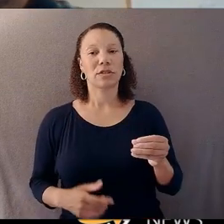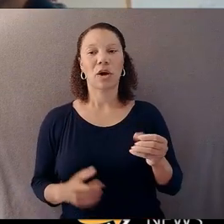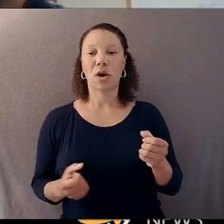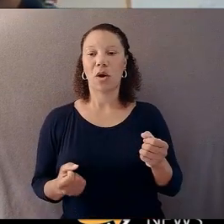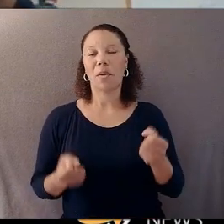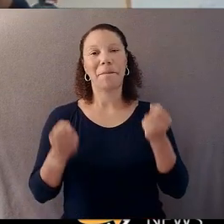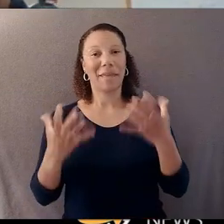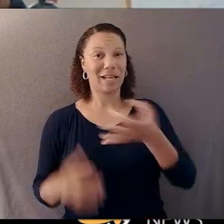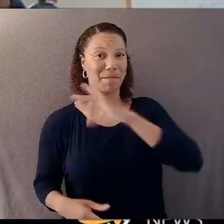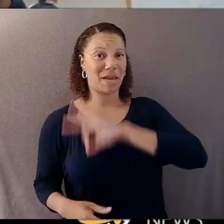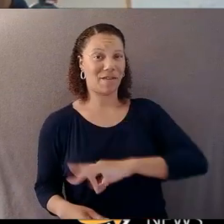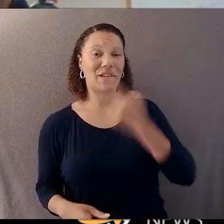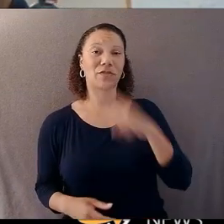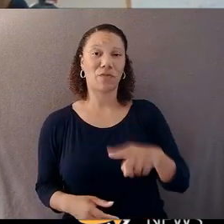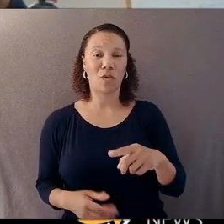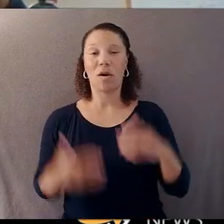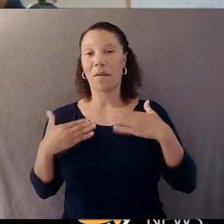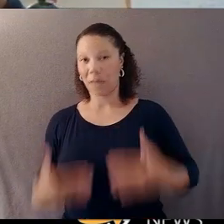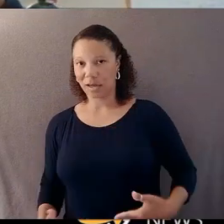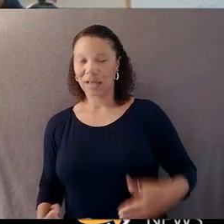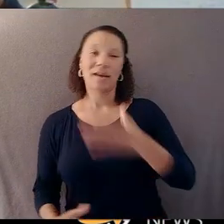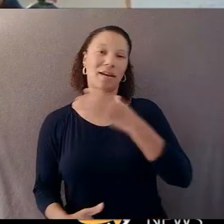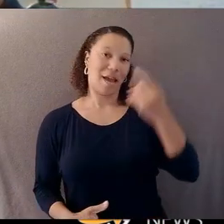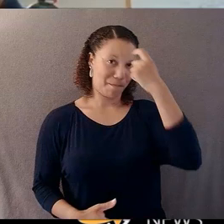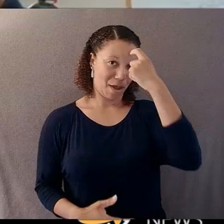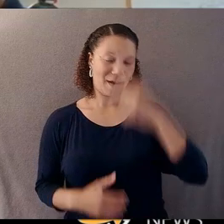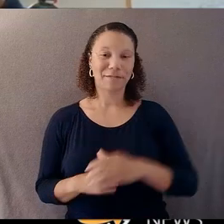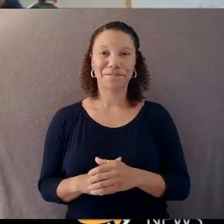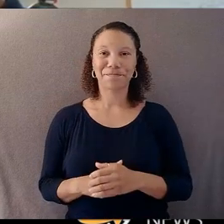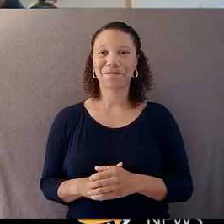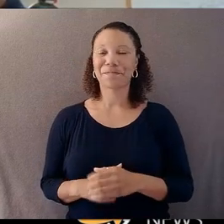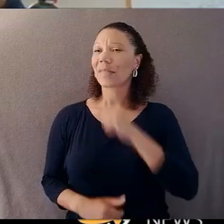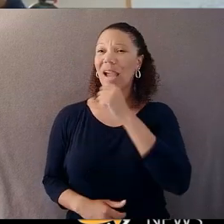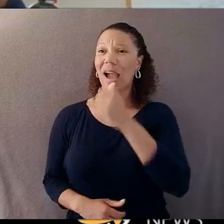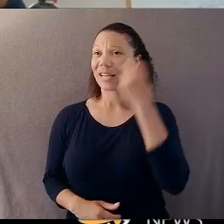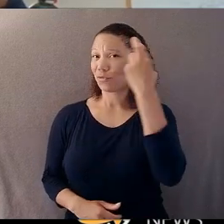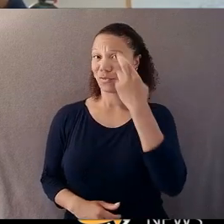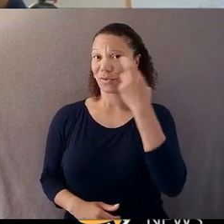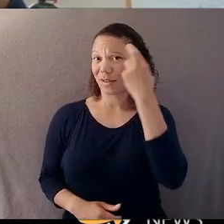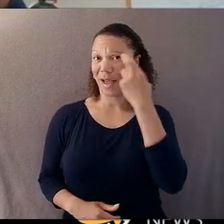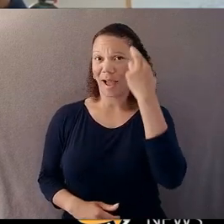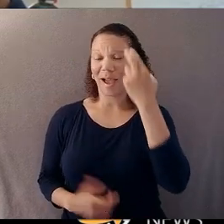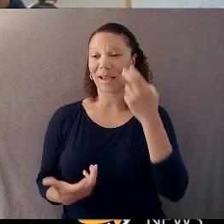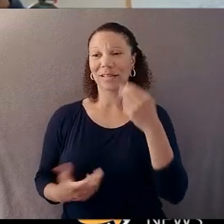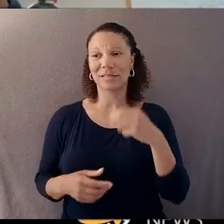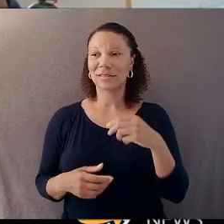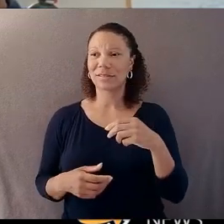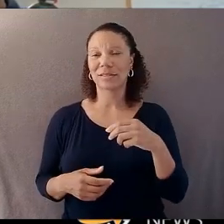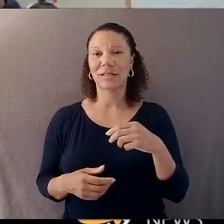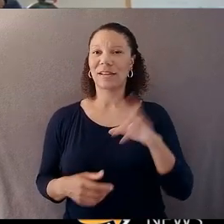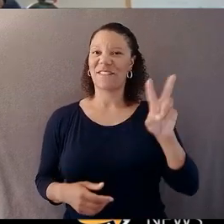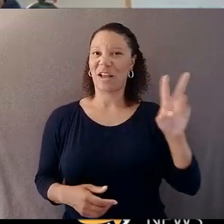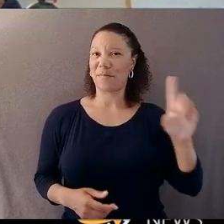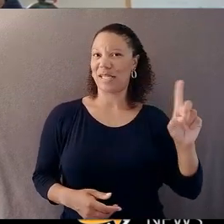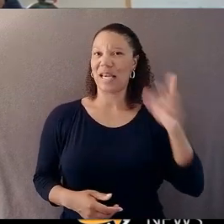your body health as well as mind health. I didn't realize that, helping out with